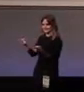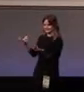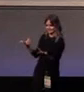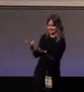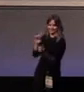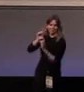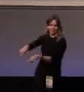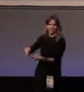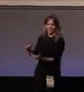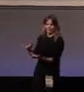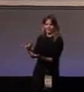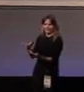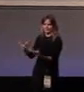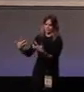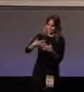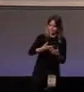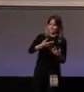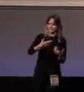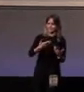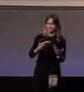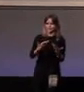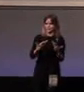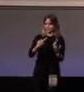server excudit van me more metropolitan elite